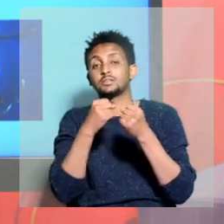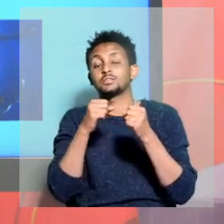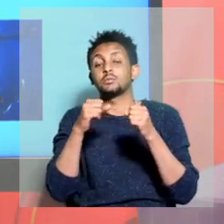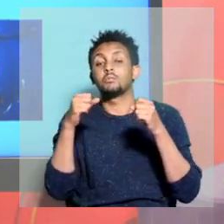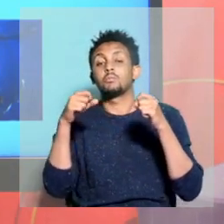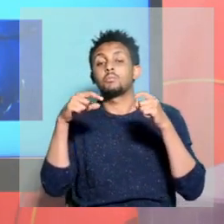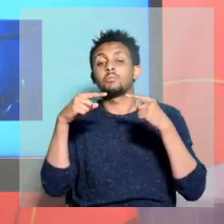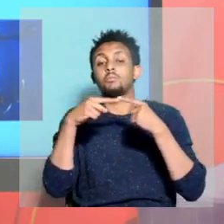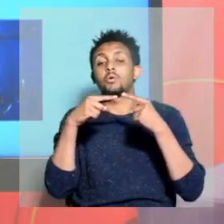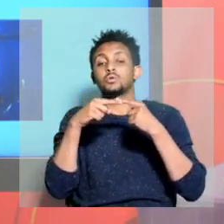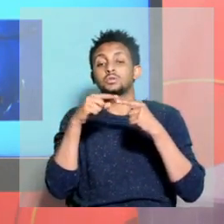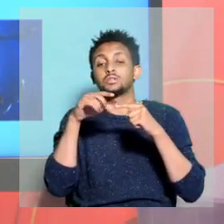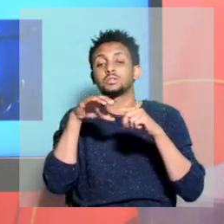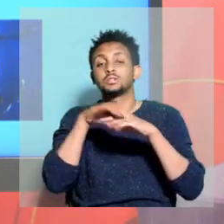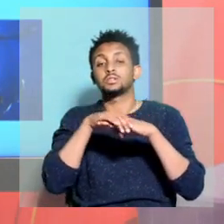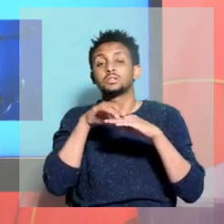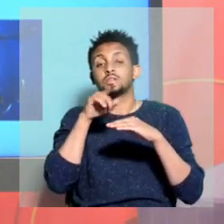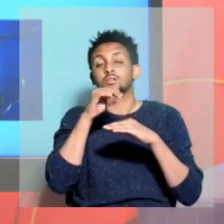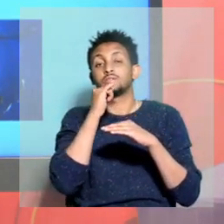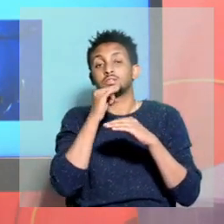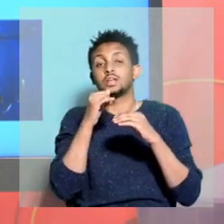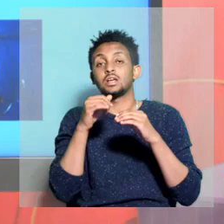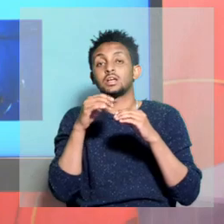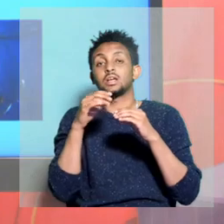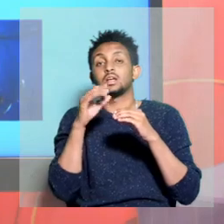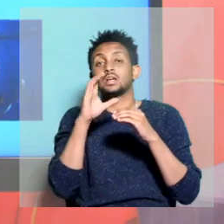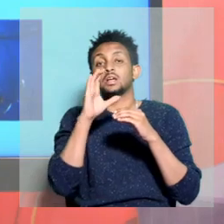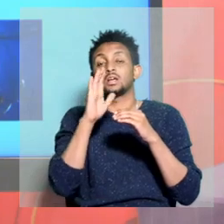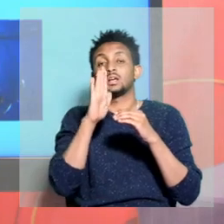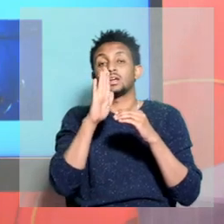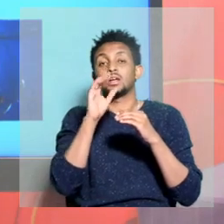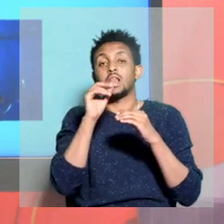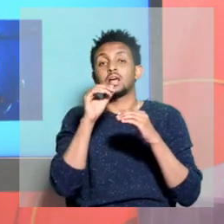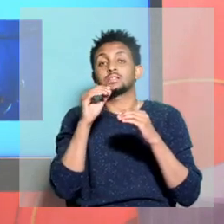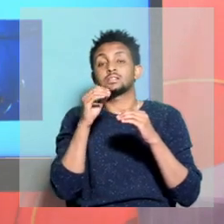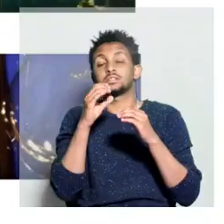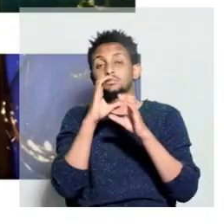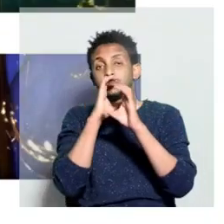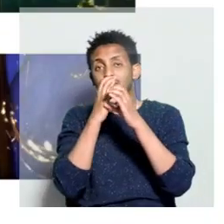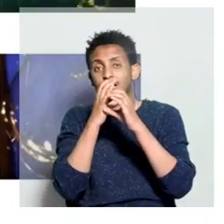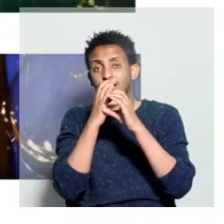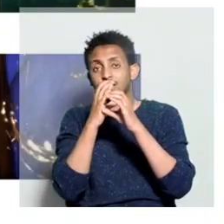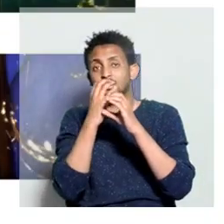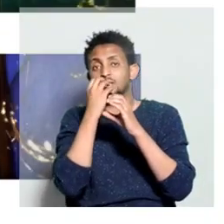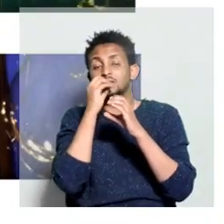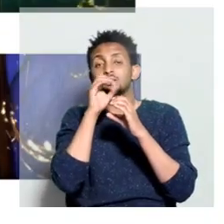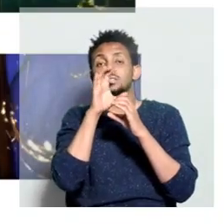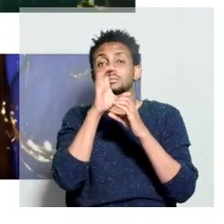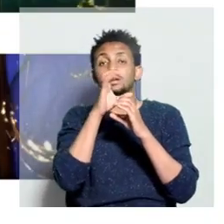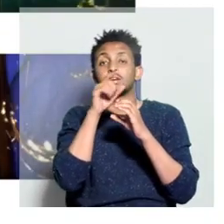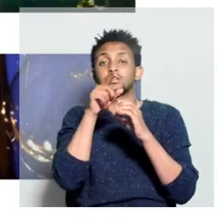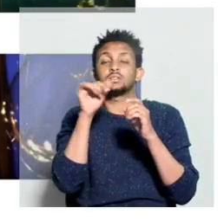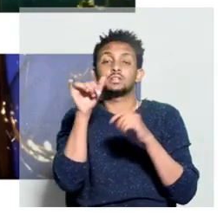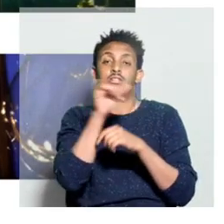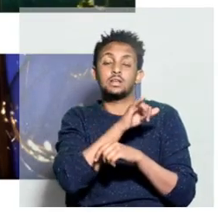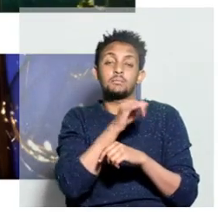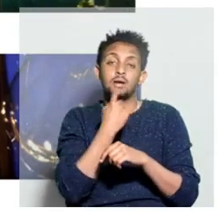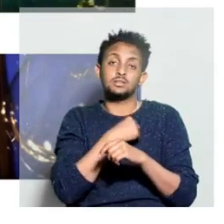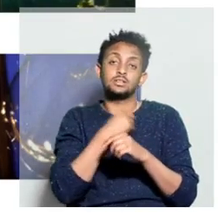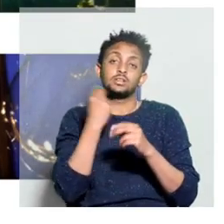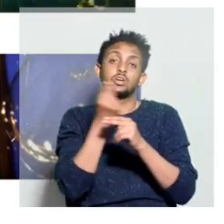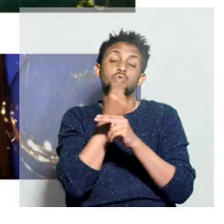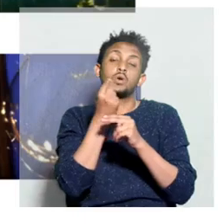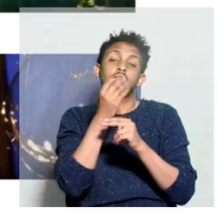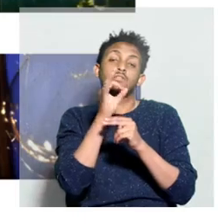bond. In this case, if you see a glass on a speaker, if you give a speaker's frequency is the same as that of the